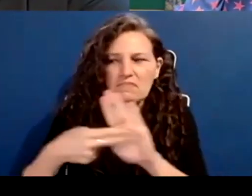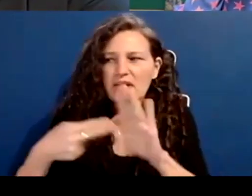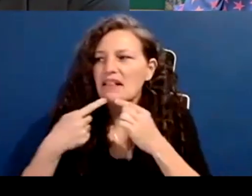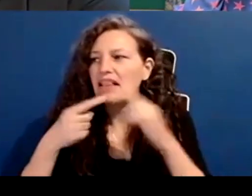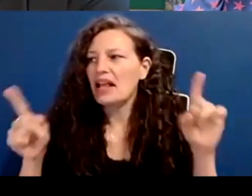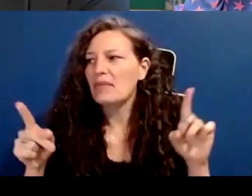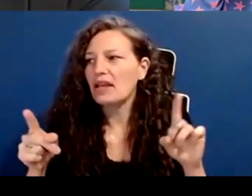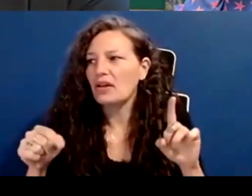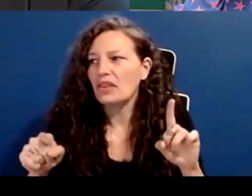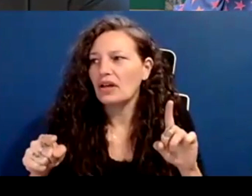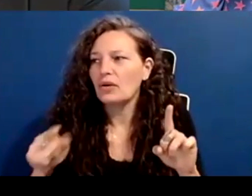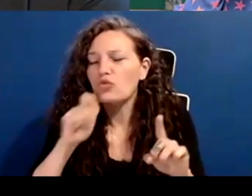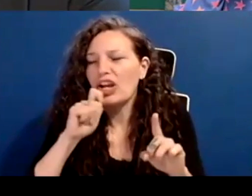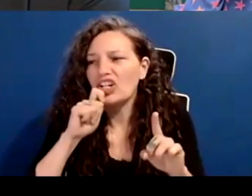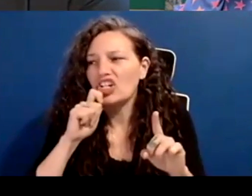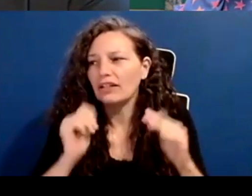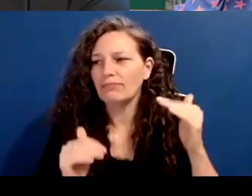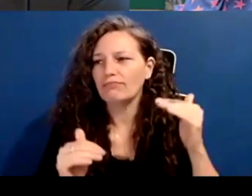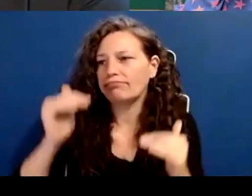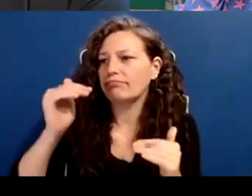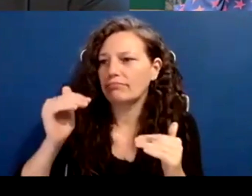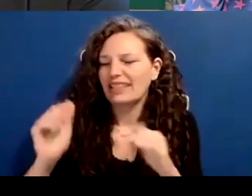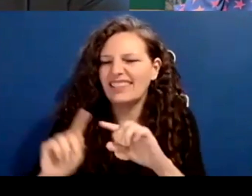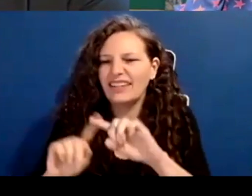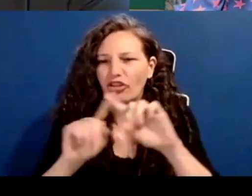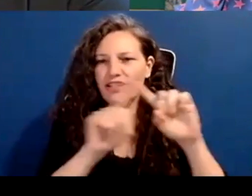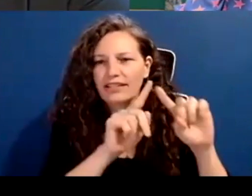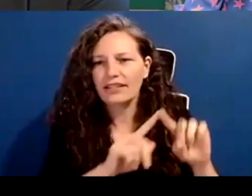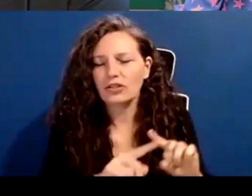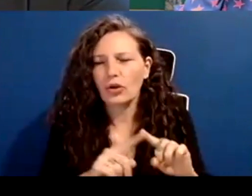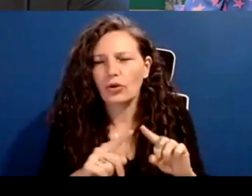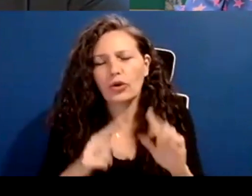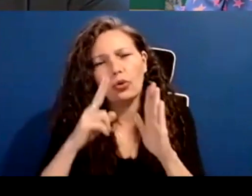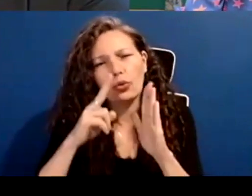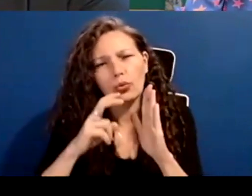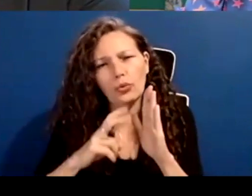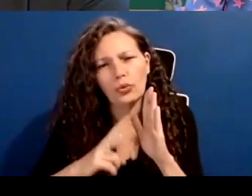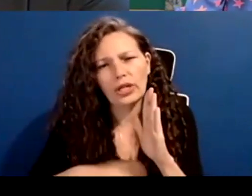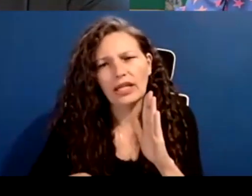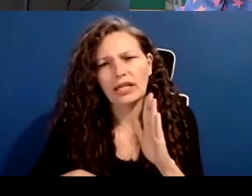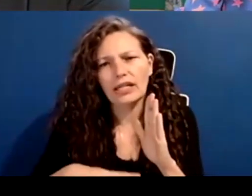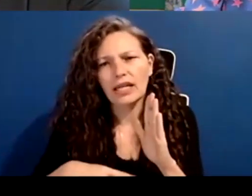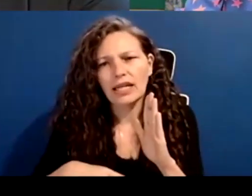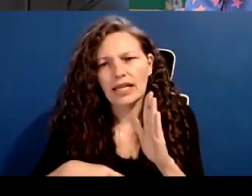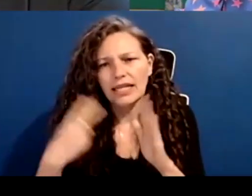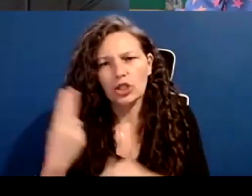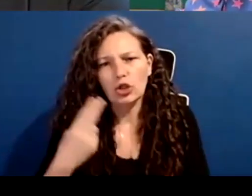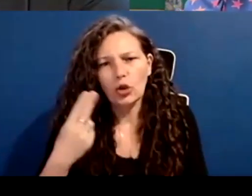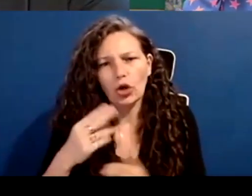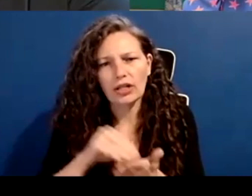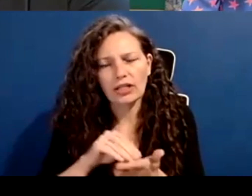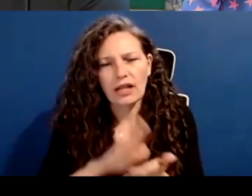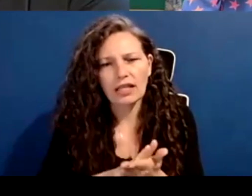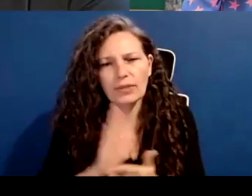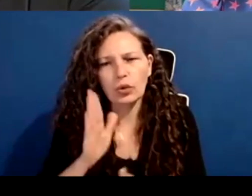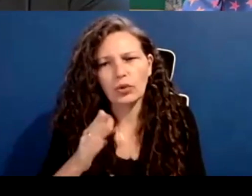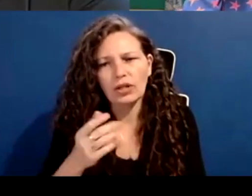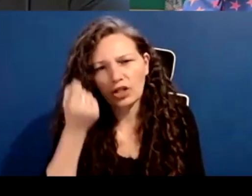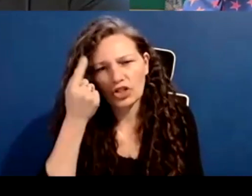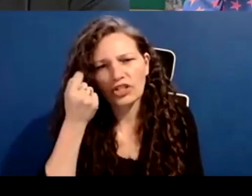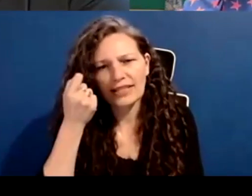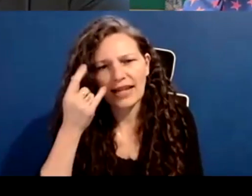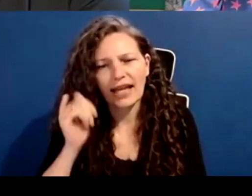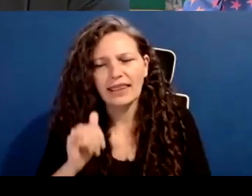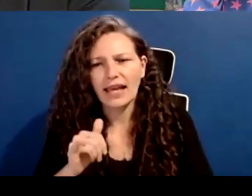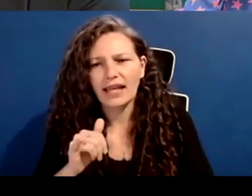And so you start to look at a lot of the historical documents, you start to understand that it